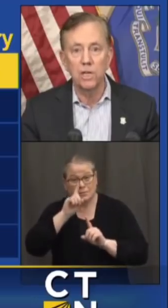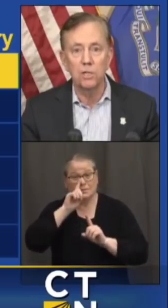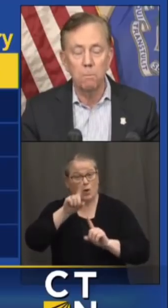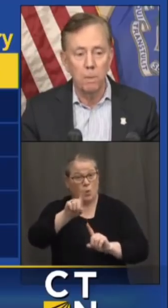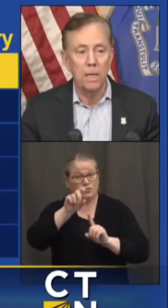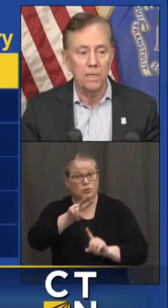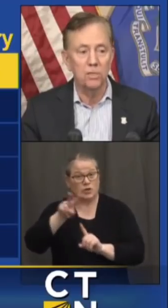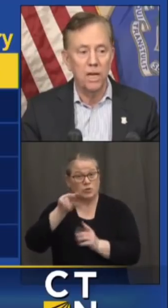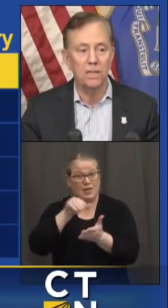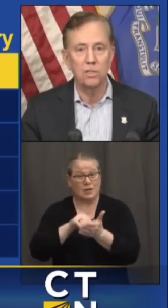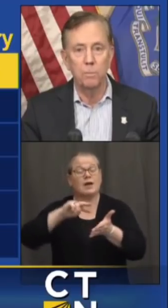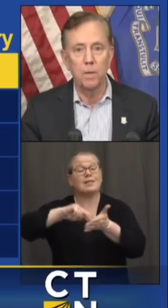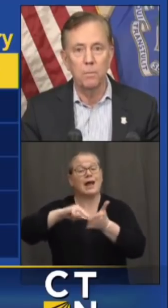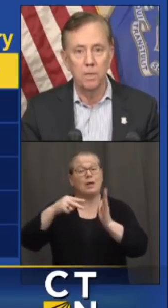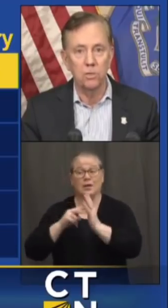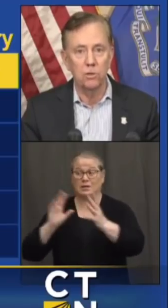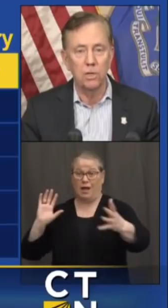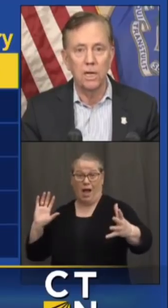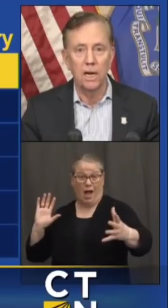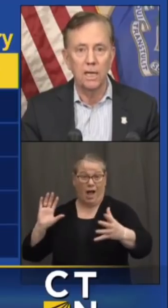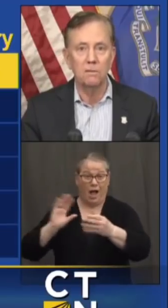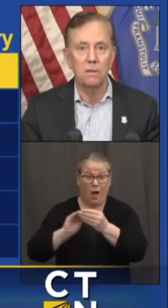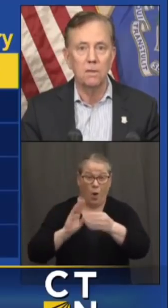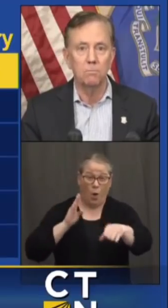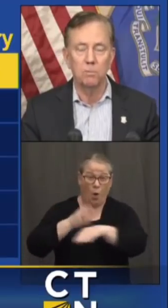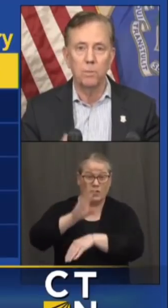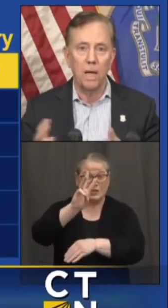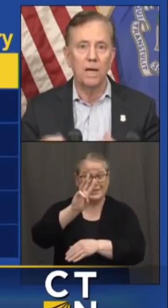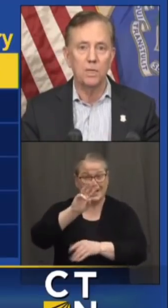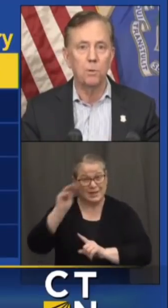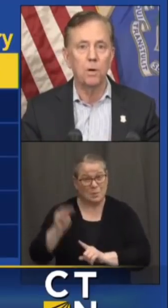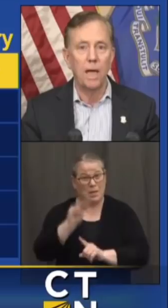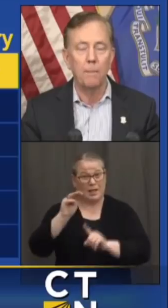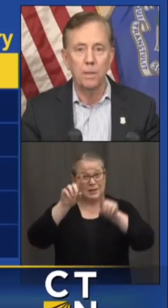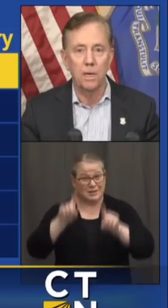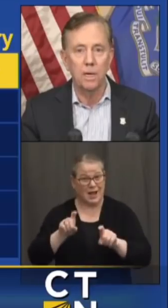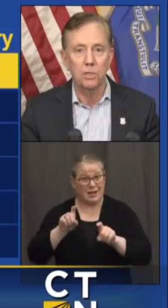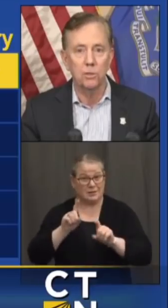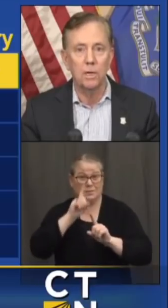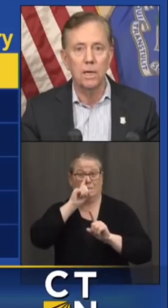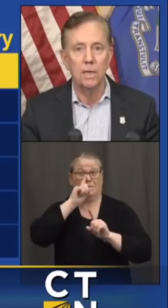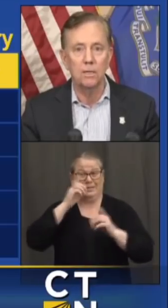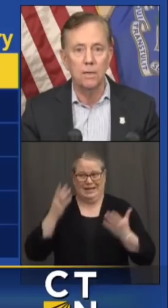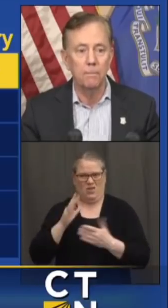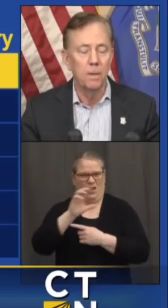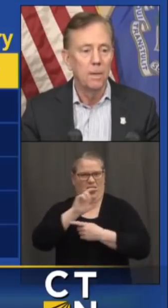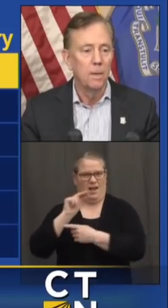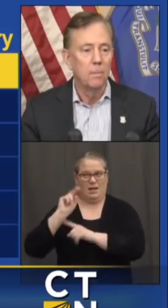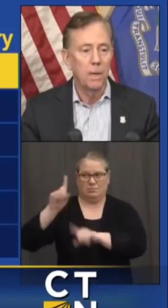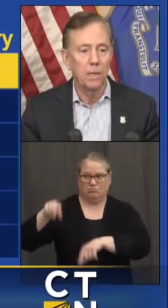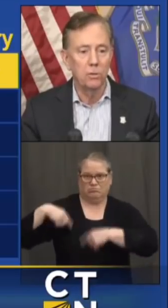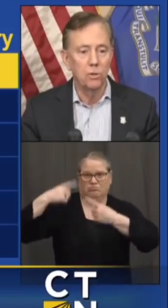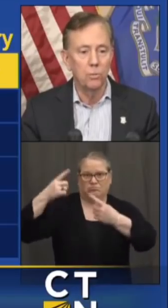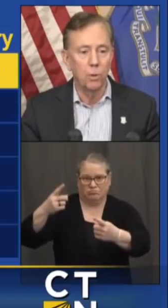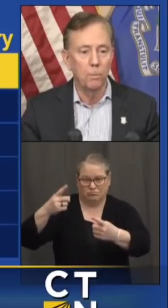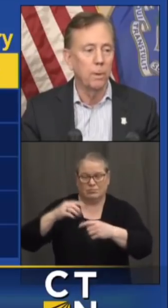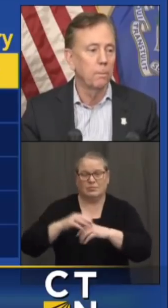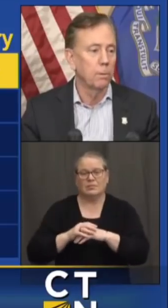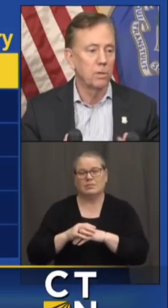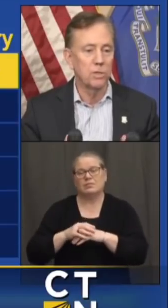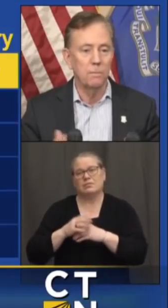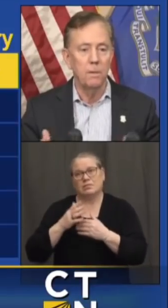over 6 million tests have been administered in Connecticut, some of the highest per capita in the country, and better than 2